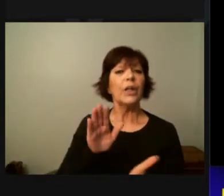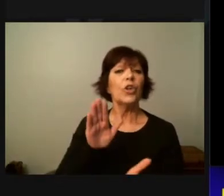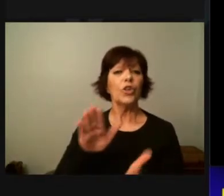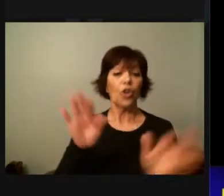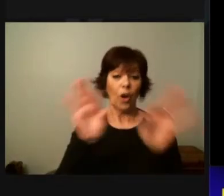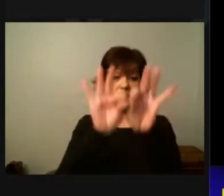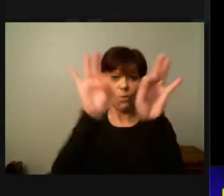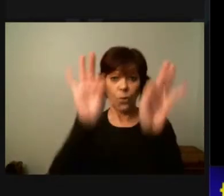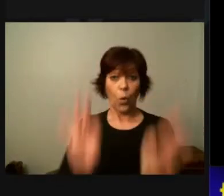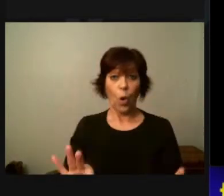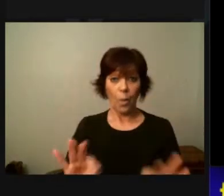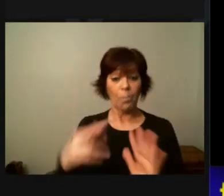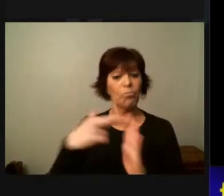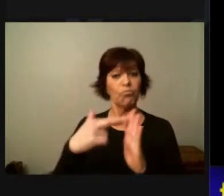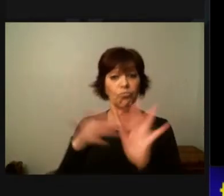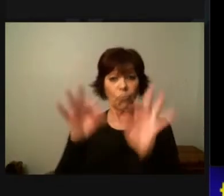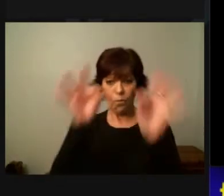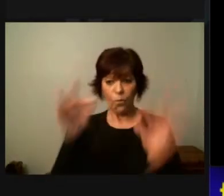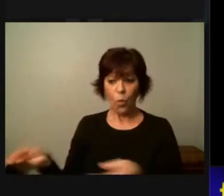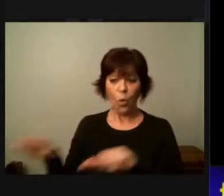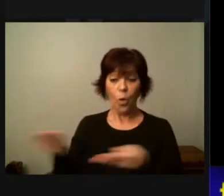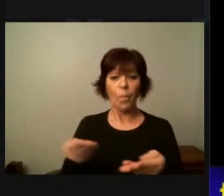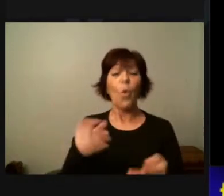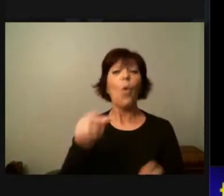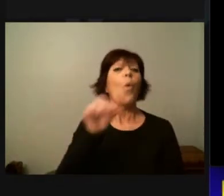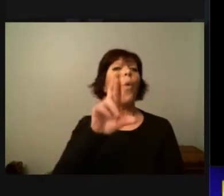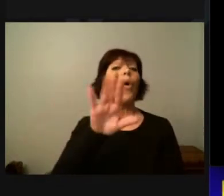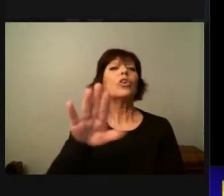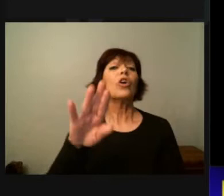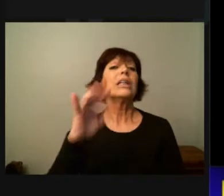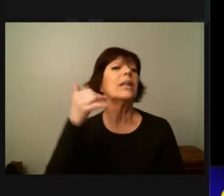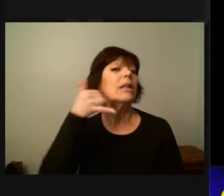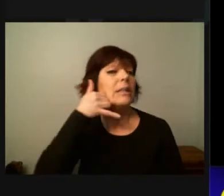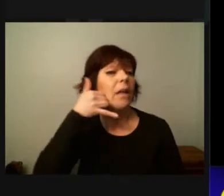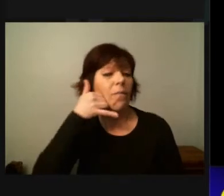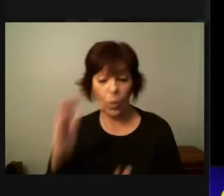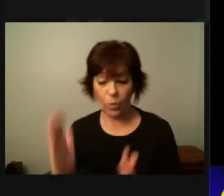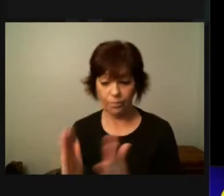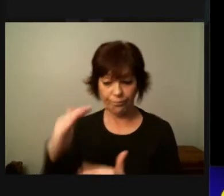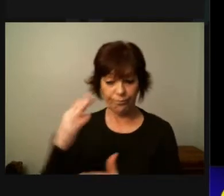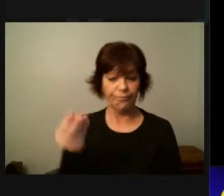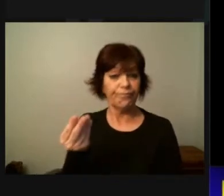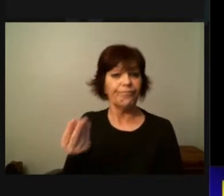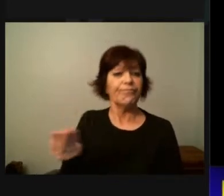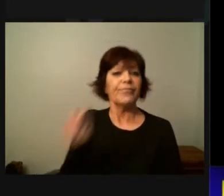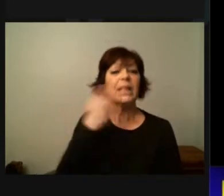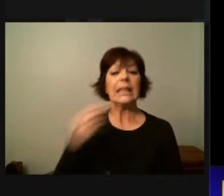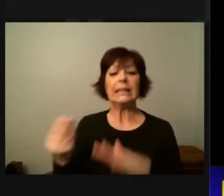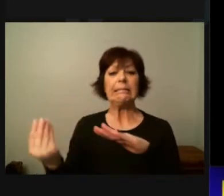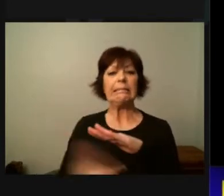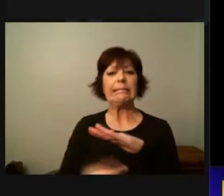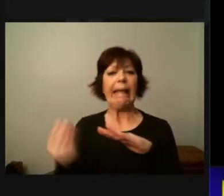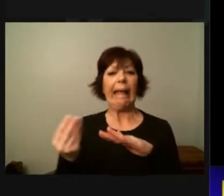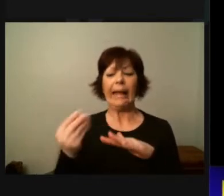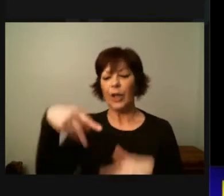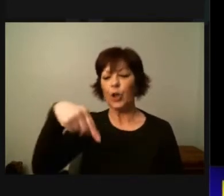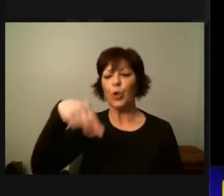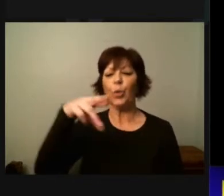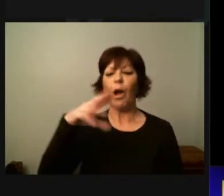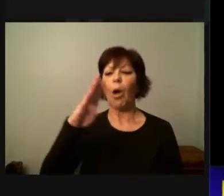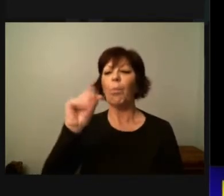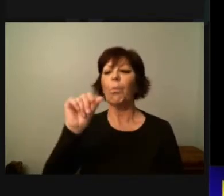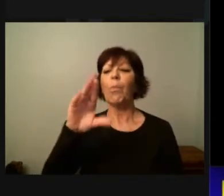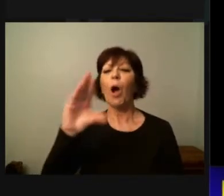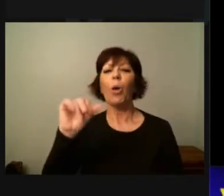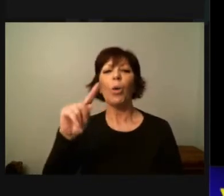form with you, or you have to bring your cell phone with you, and there is a QR code that you will have to